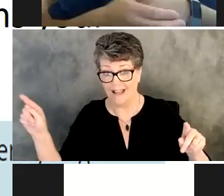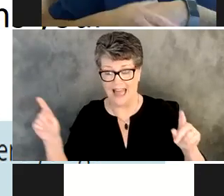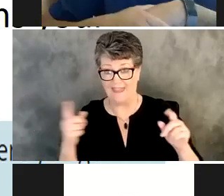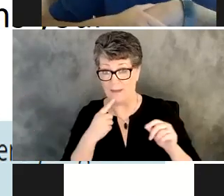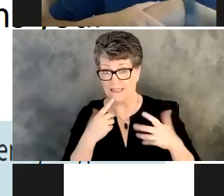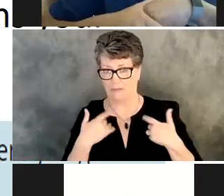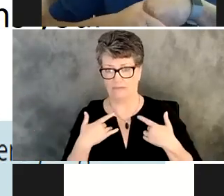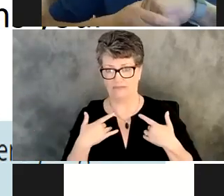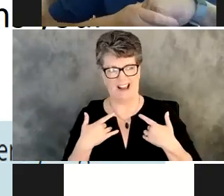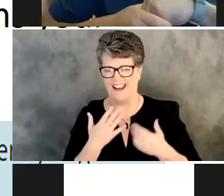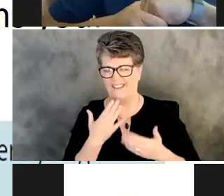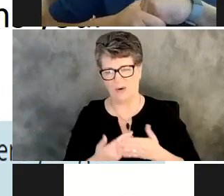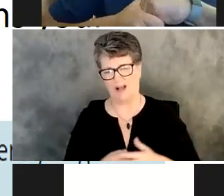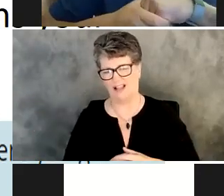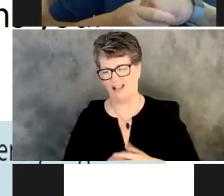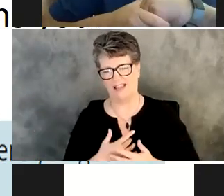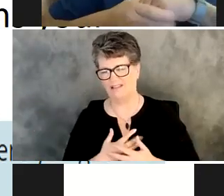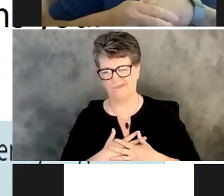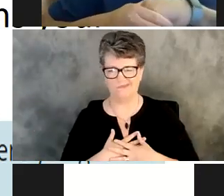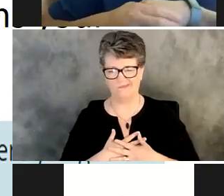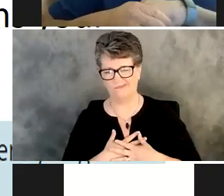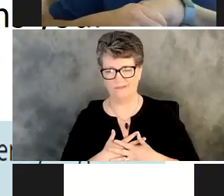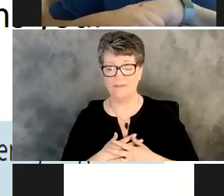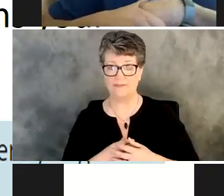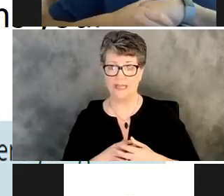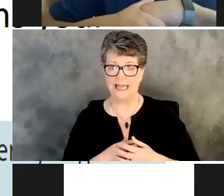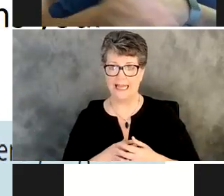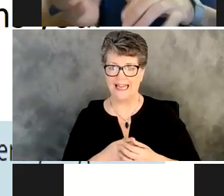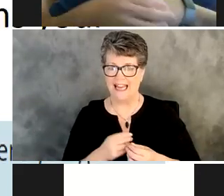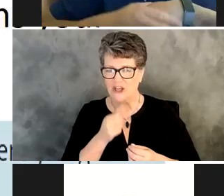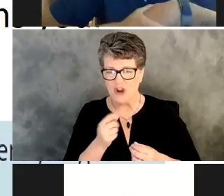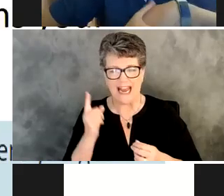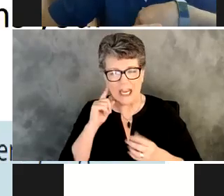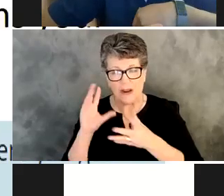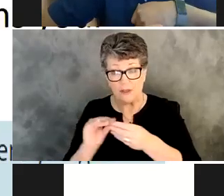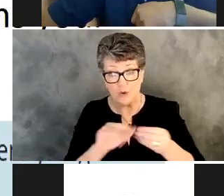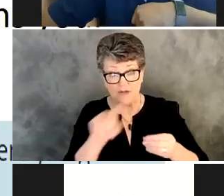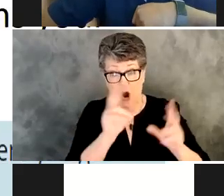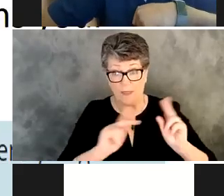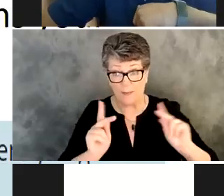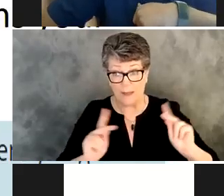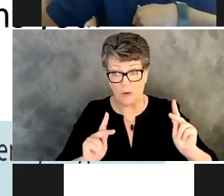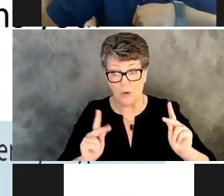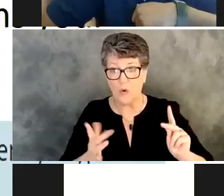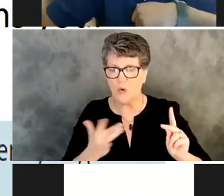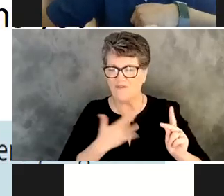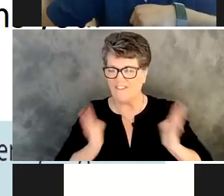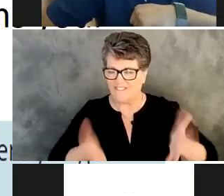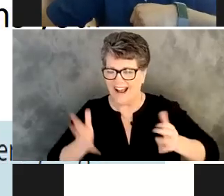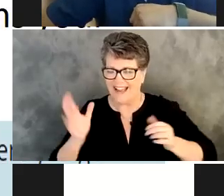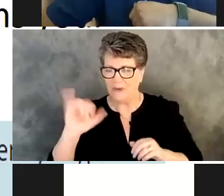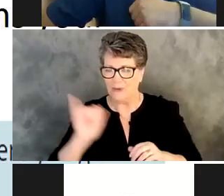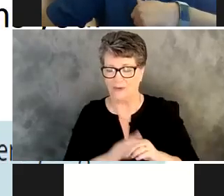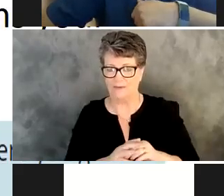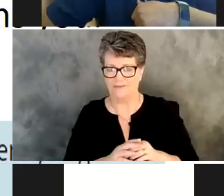they didn't feel really well. And what I want to say is, you're not hearing the stories of all the people who felt fine also. You know, it's more interesting to